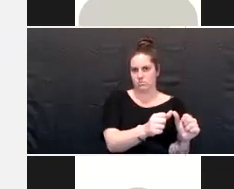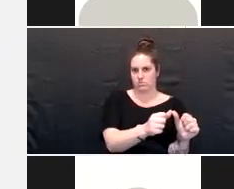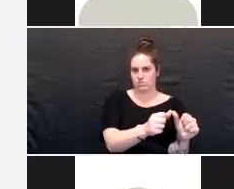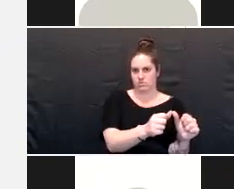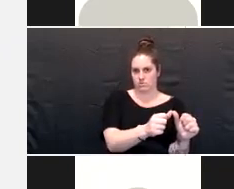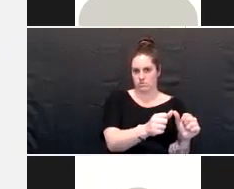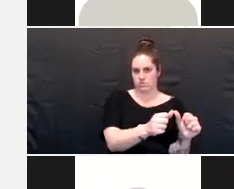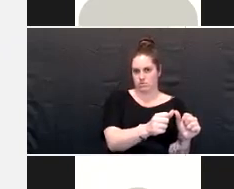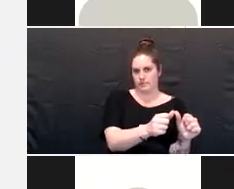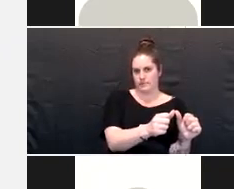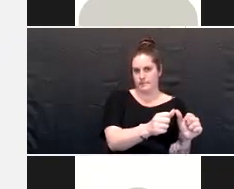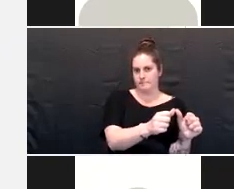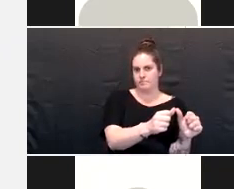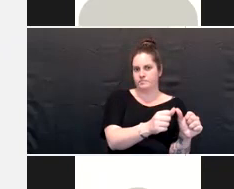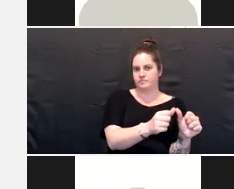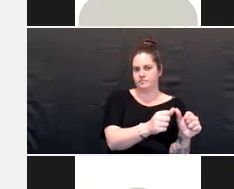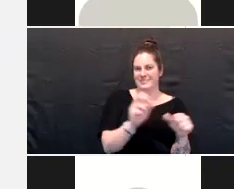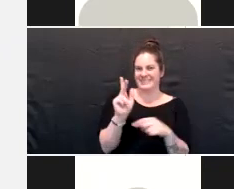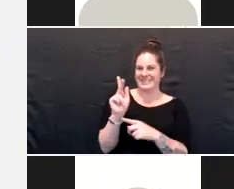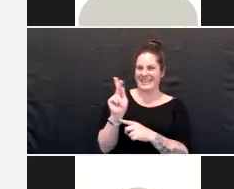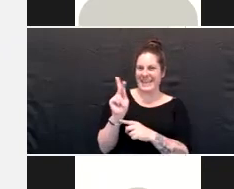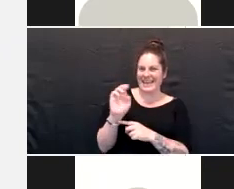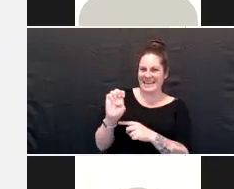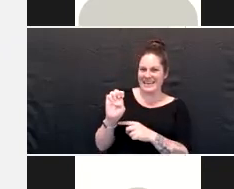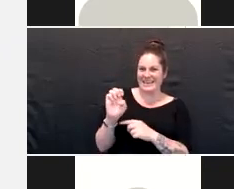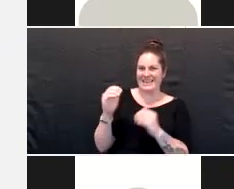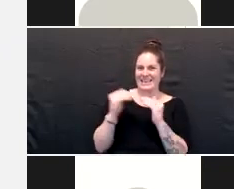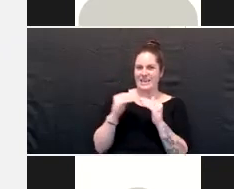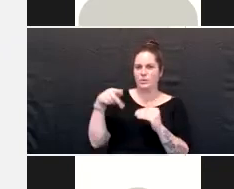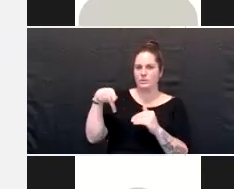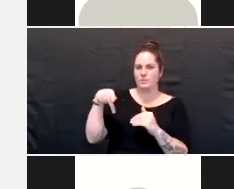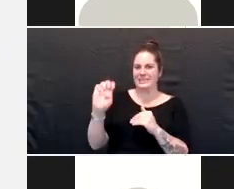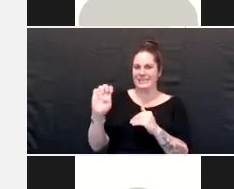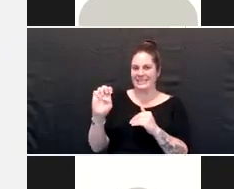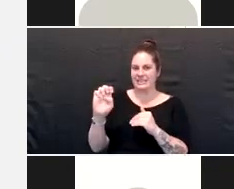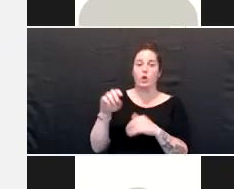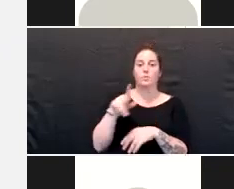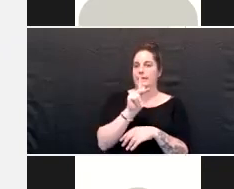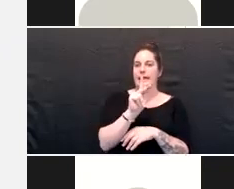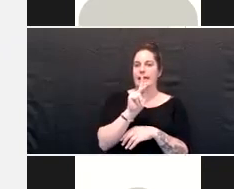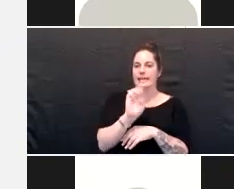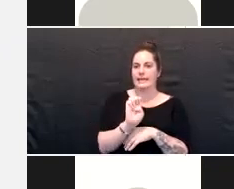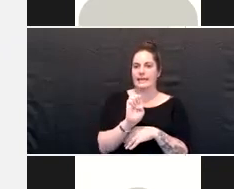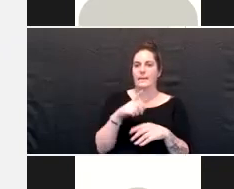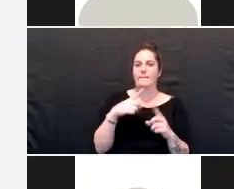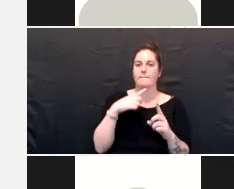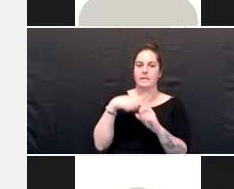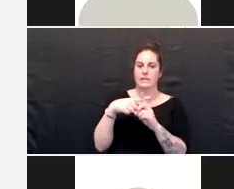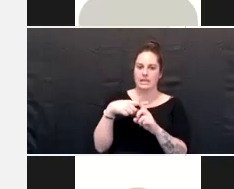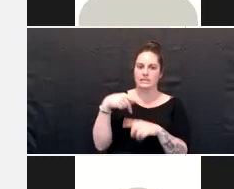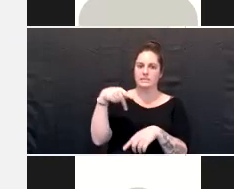you see that Ke plus Pe equals constant is an expression of conservation of